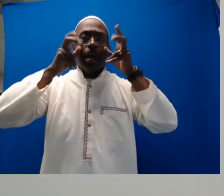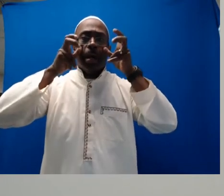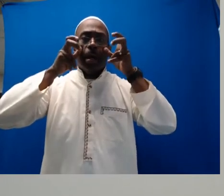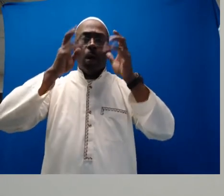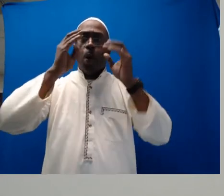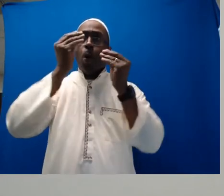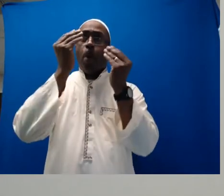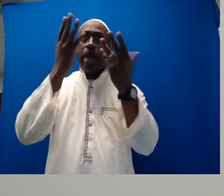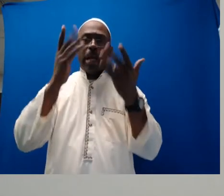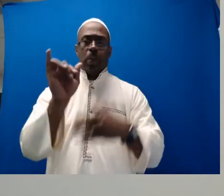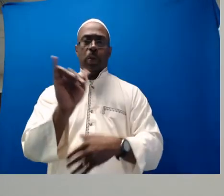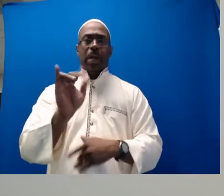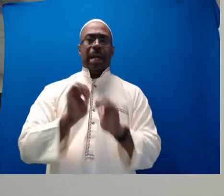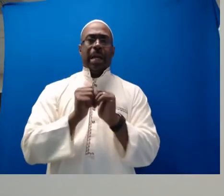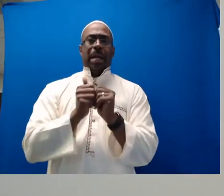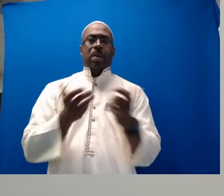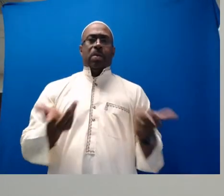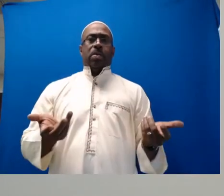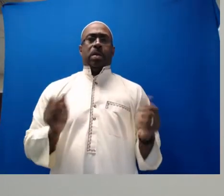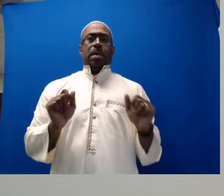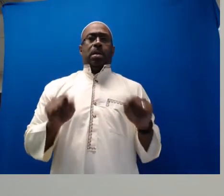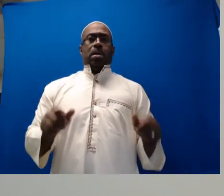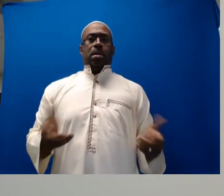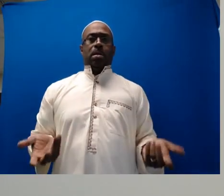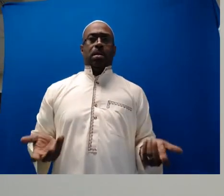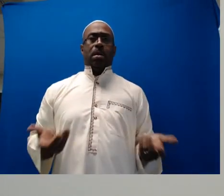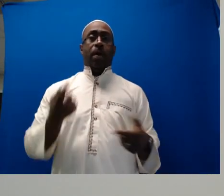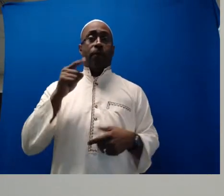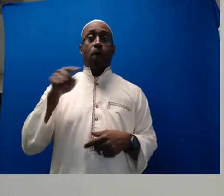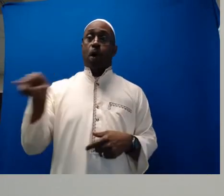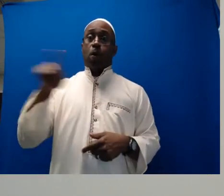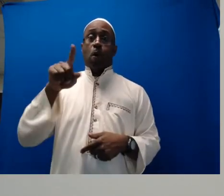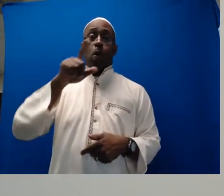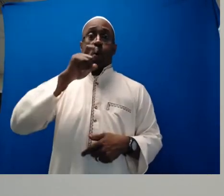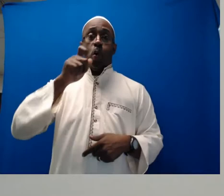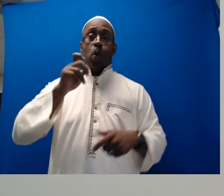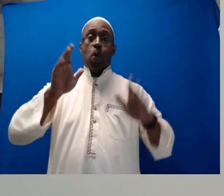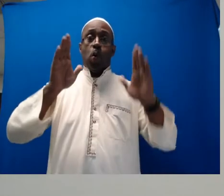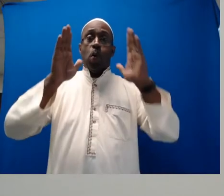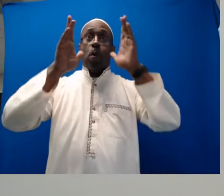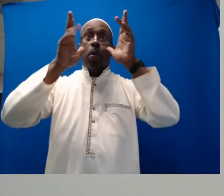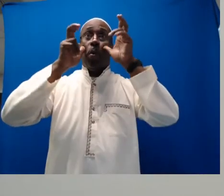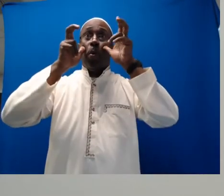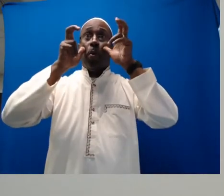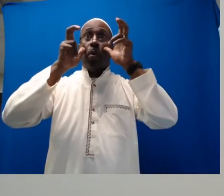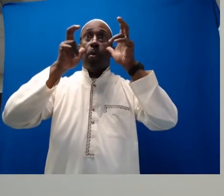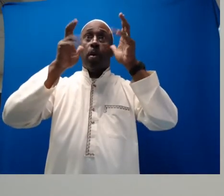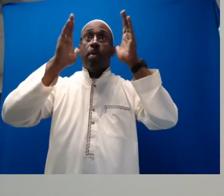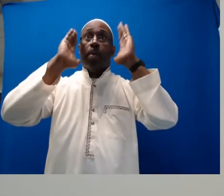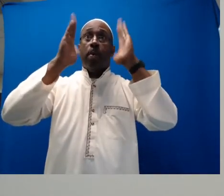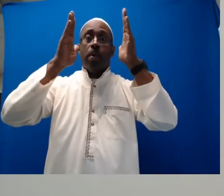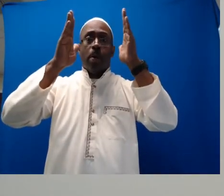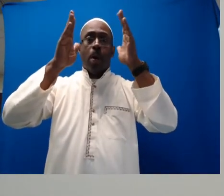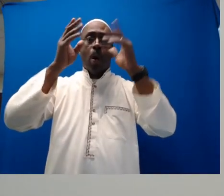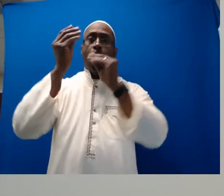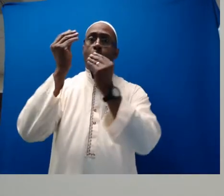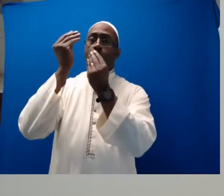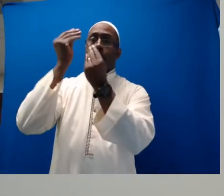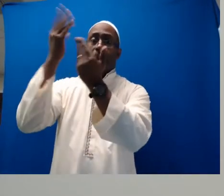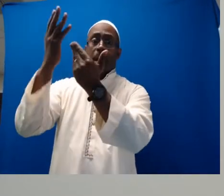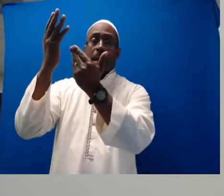Allah Rabbul Alameen bless us to be from those that hear, that obey, and that